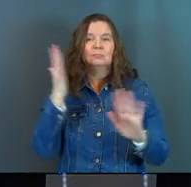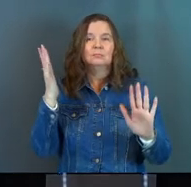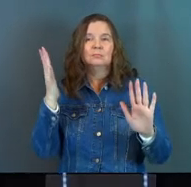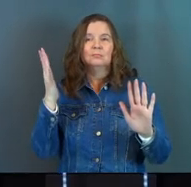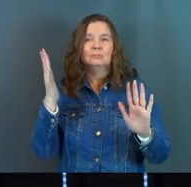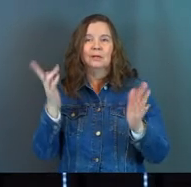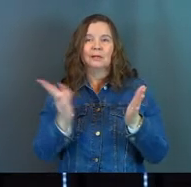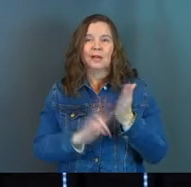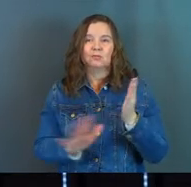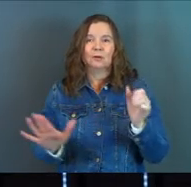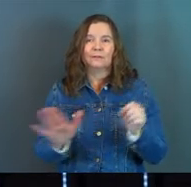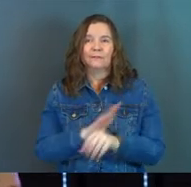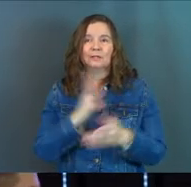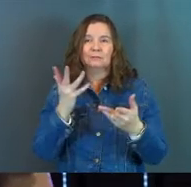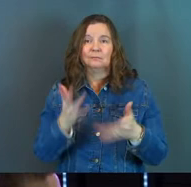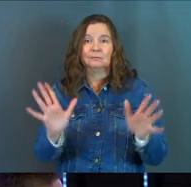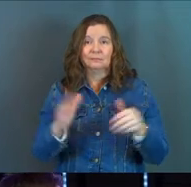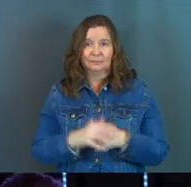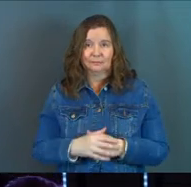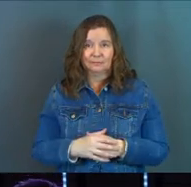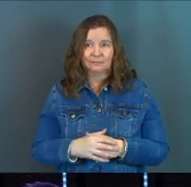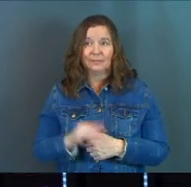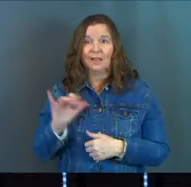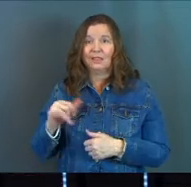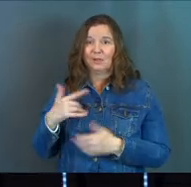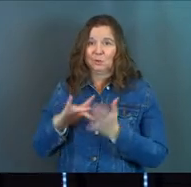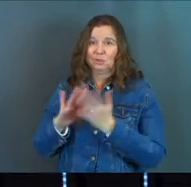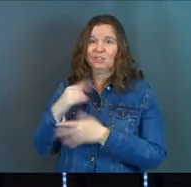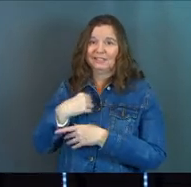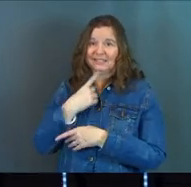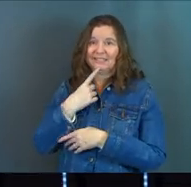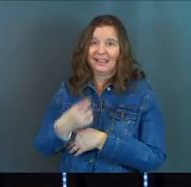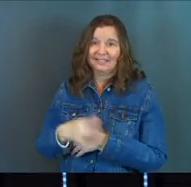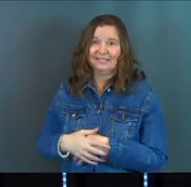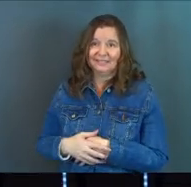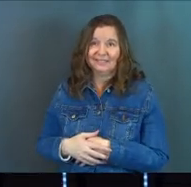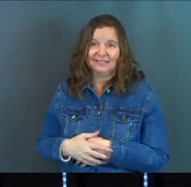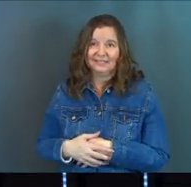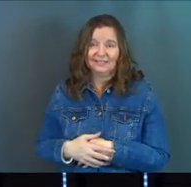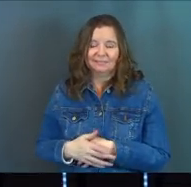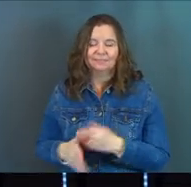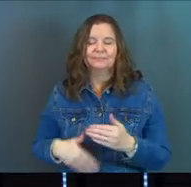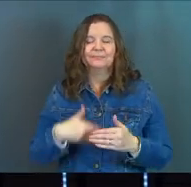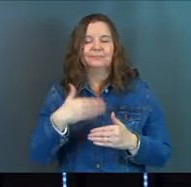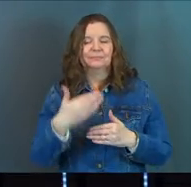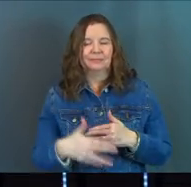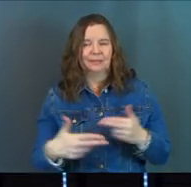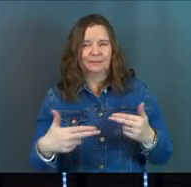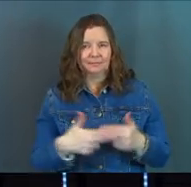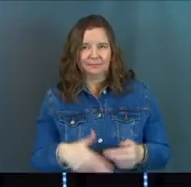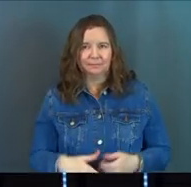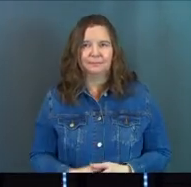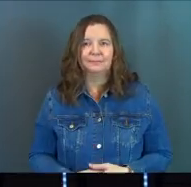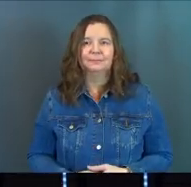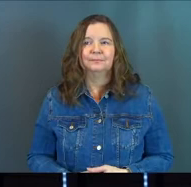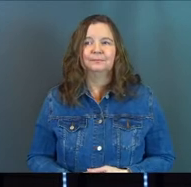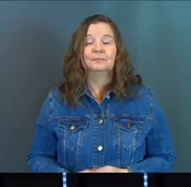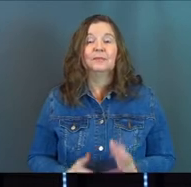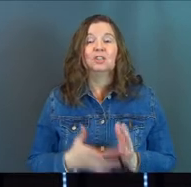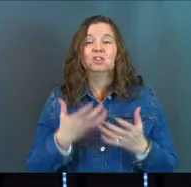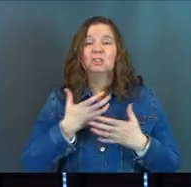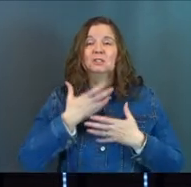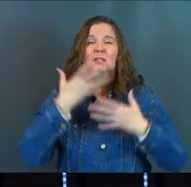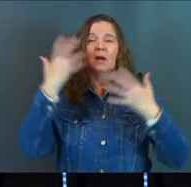done. Contract fulfilled. And that's what Jesus says. Next slide. Then